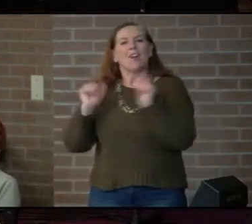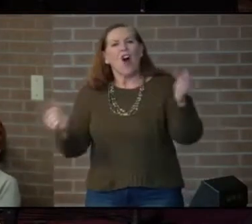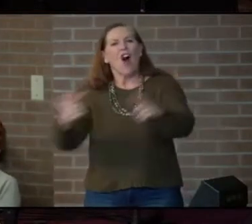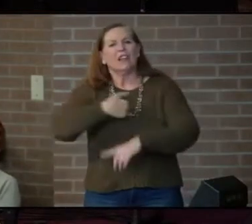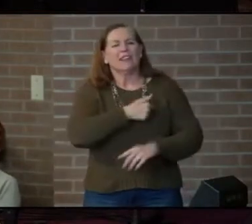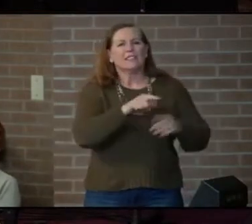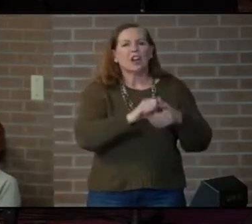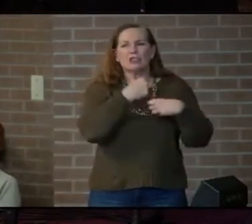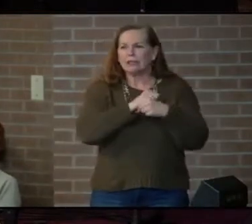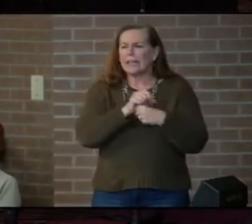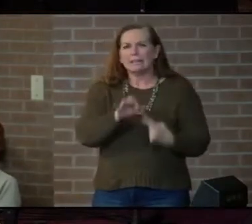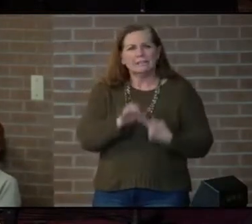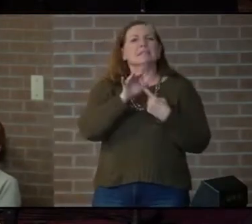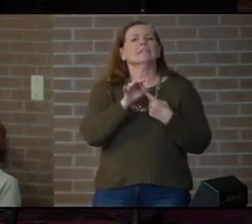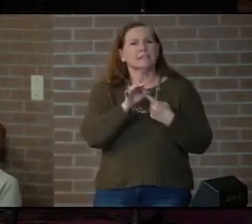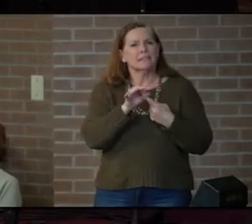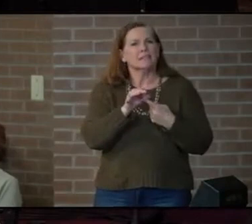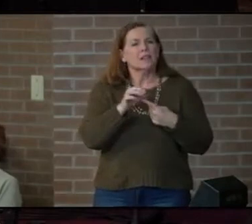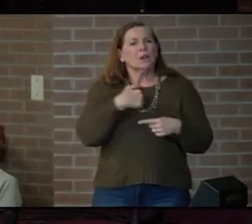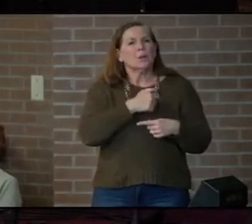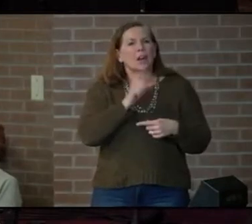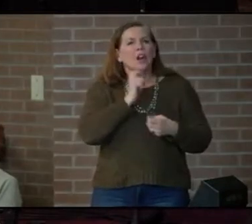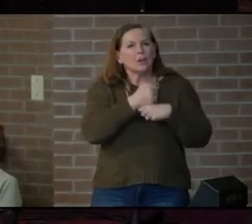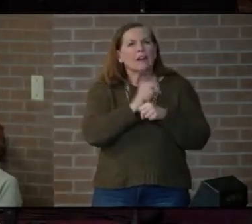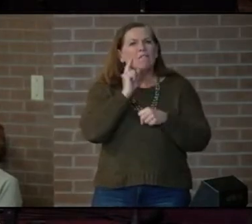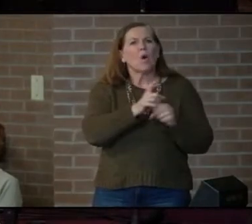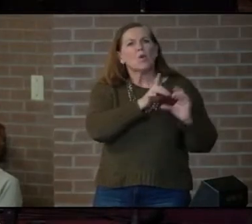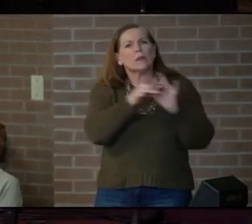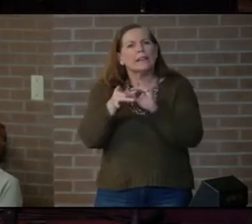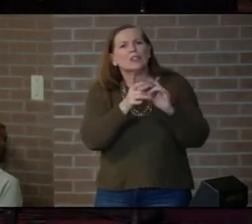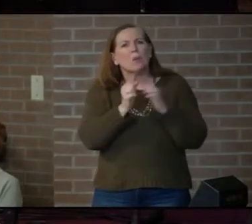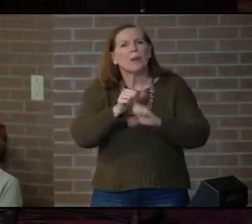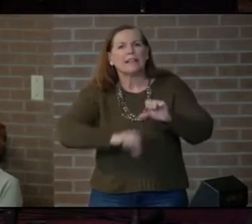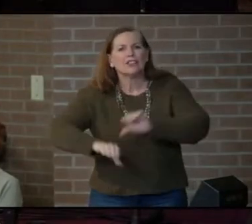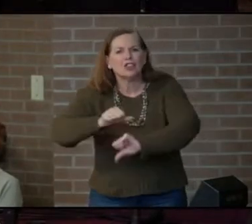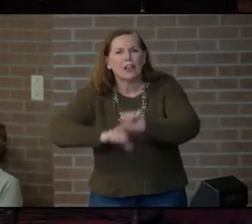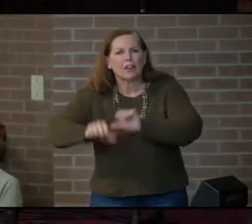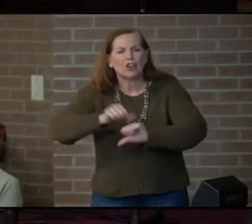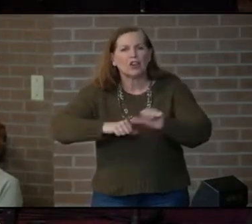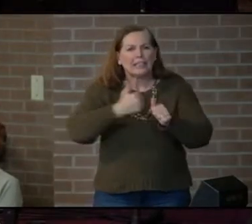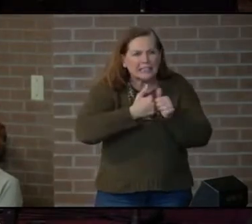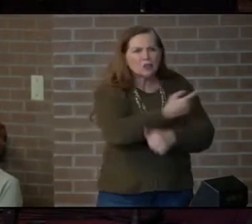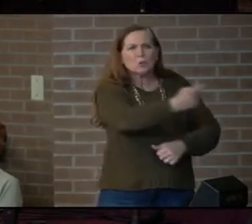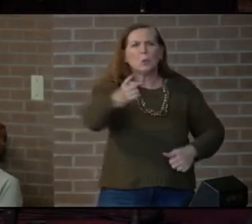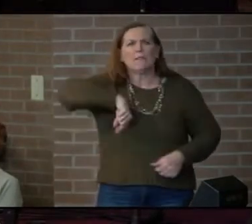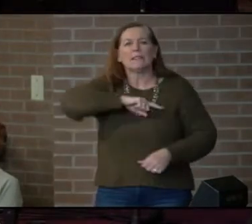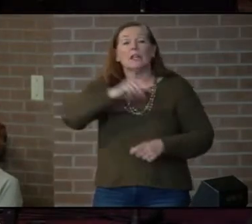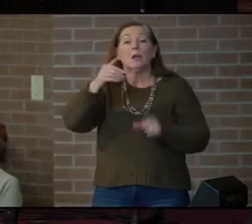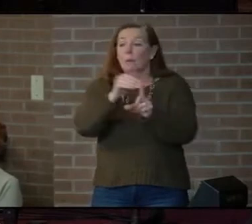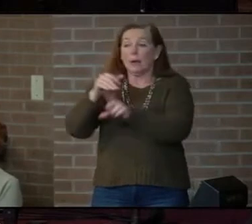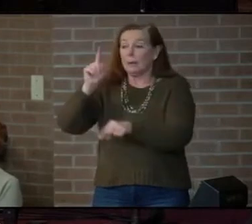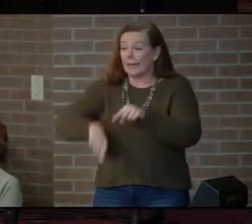each and every one of us. We're created for relationship with each other. And it reminds me that we cannot live into our